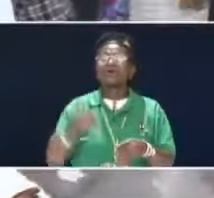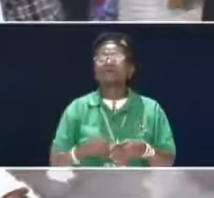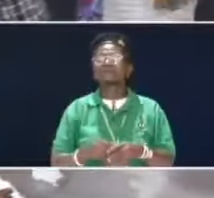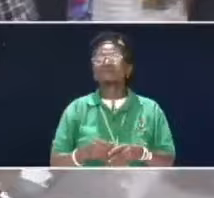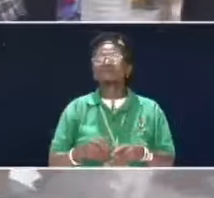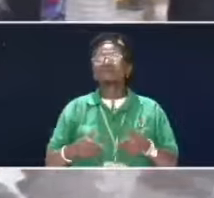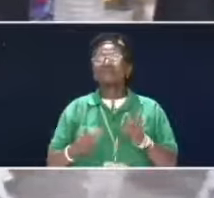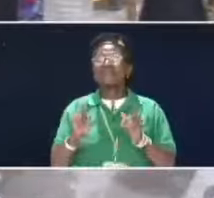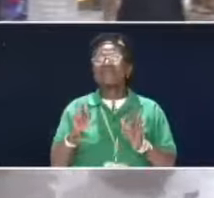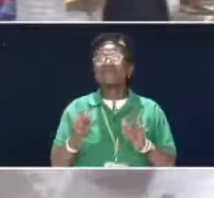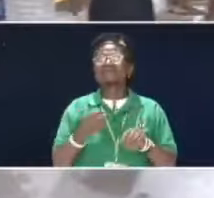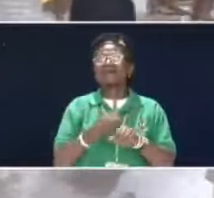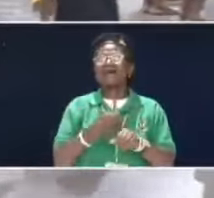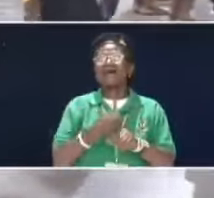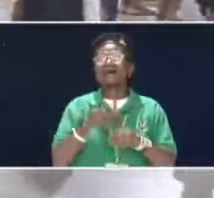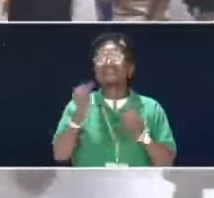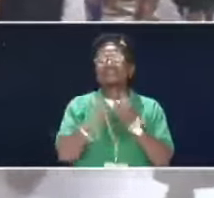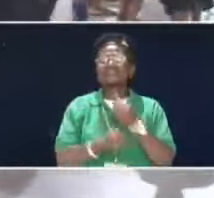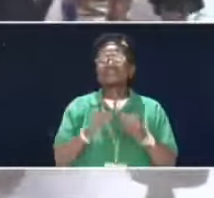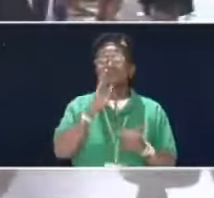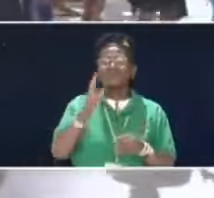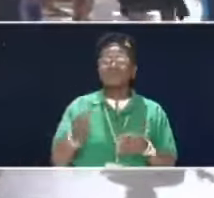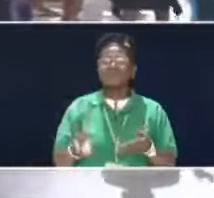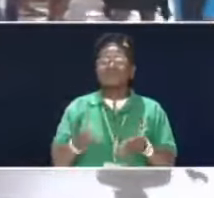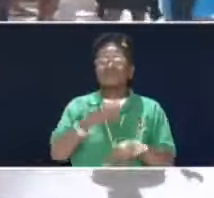Let hardship be gone.